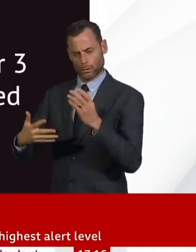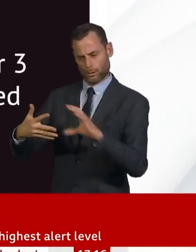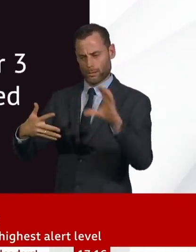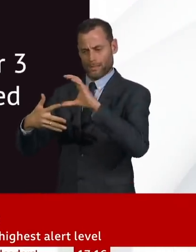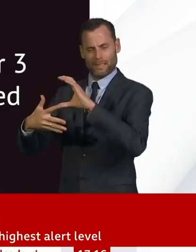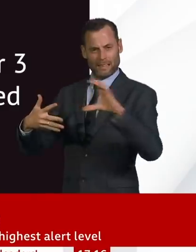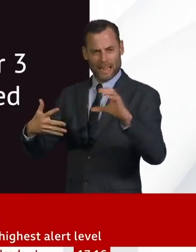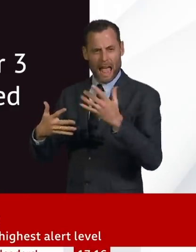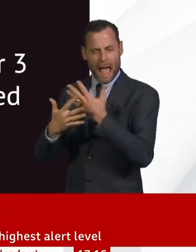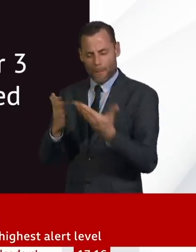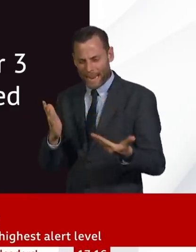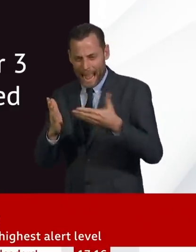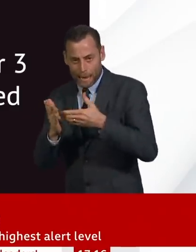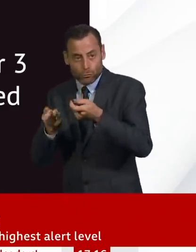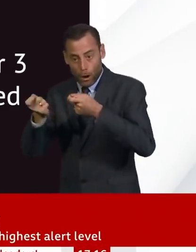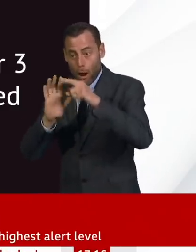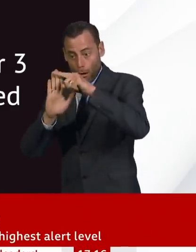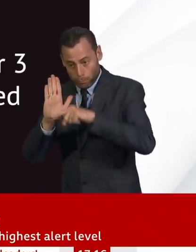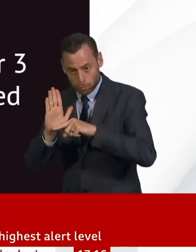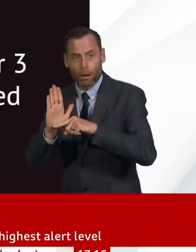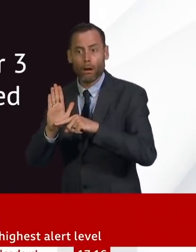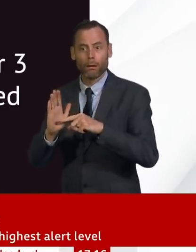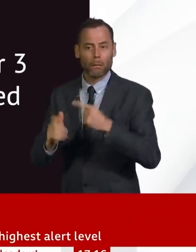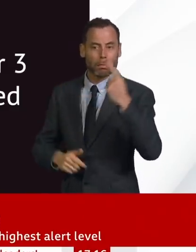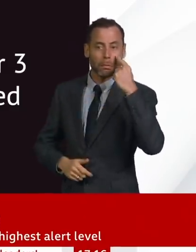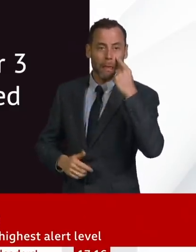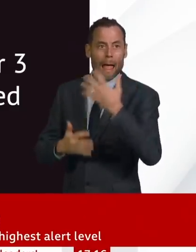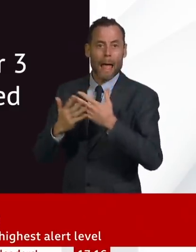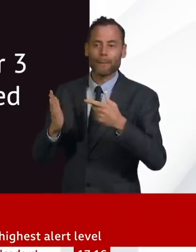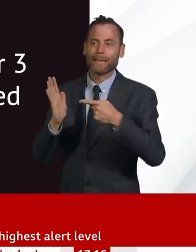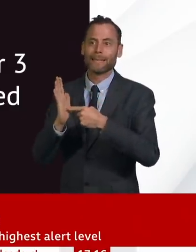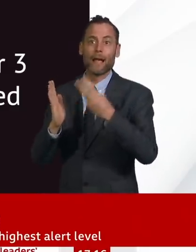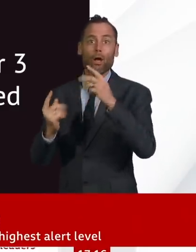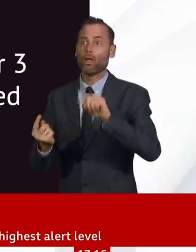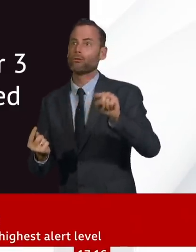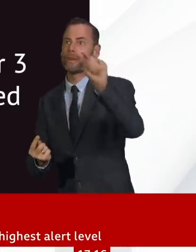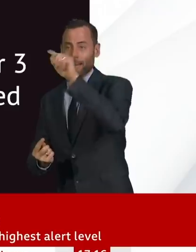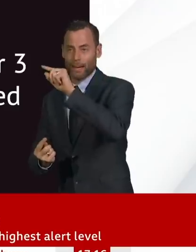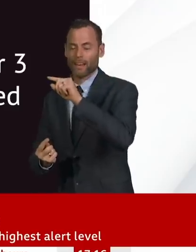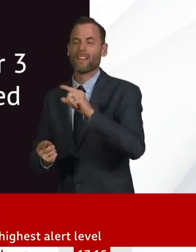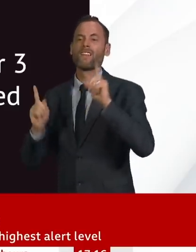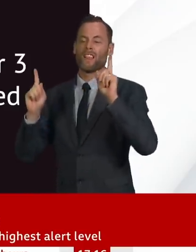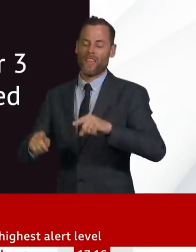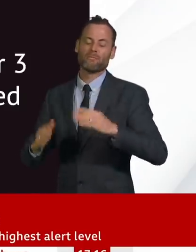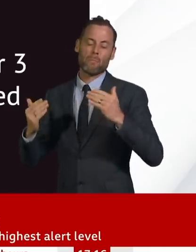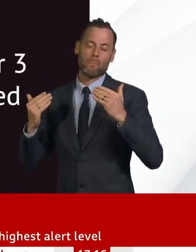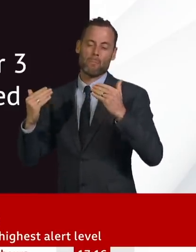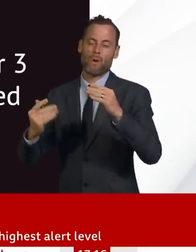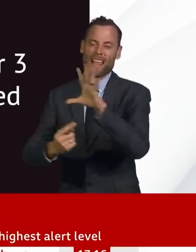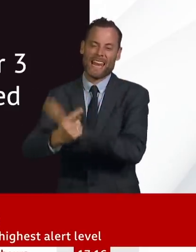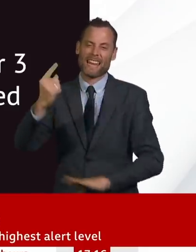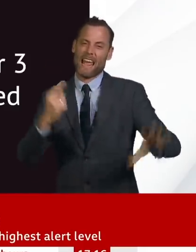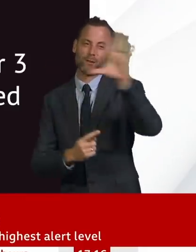to avoid is a national lockdown at all, and